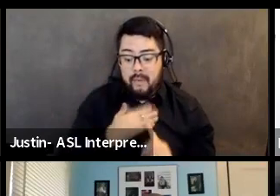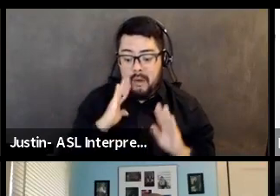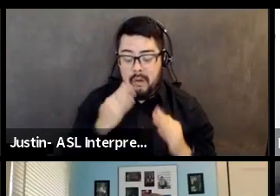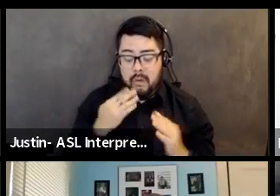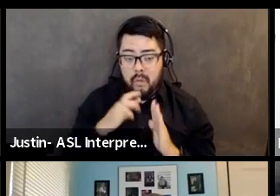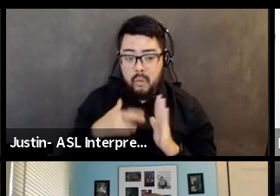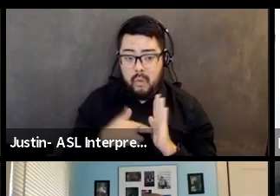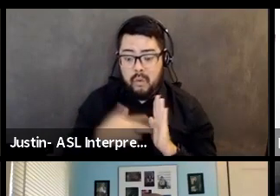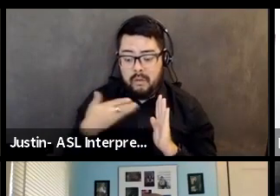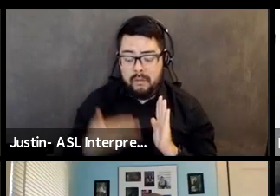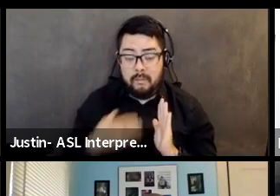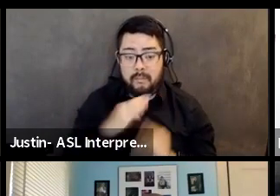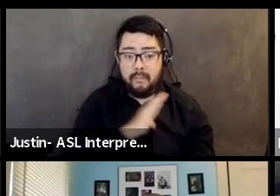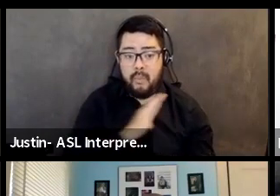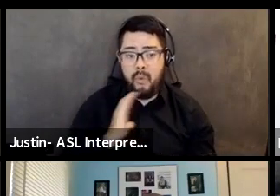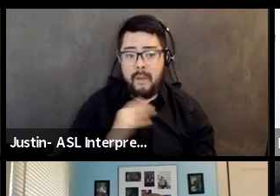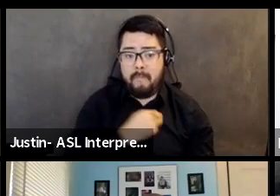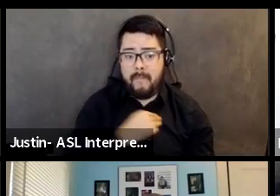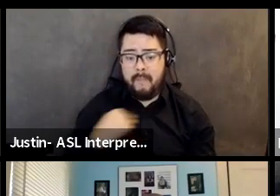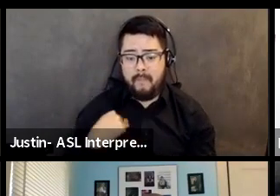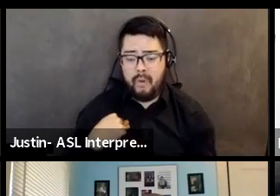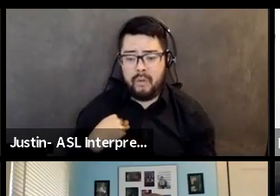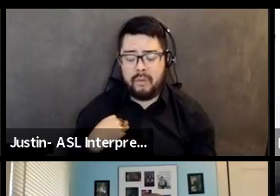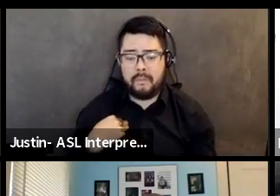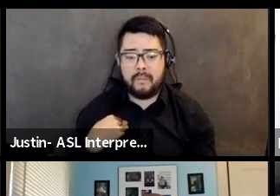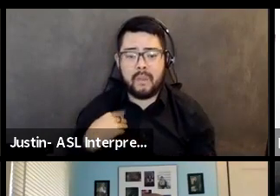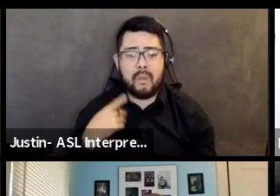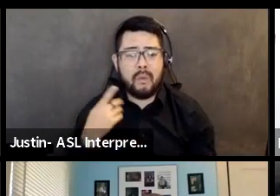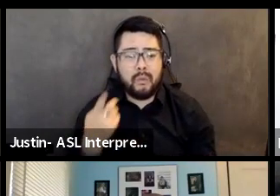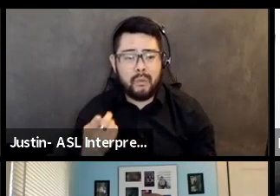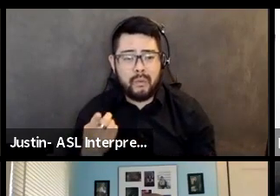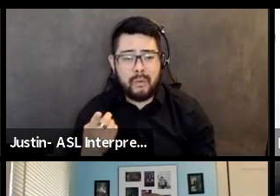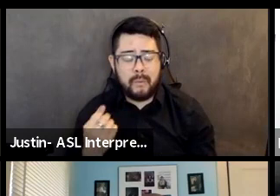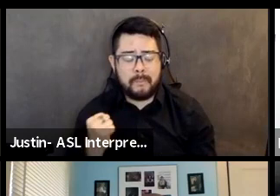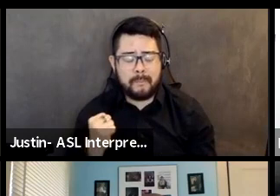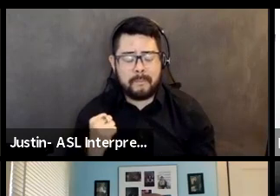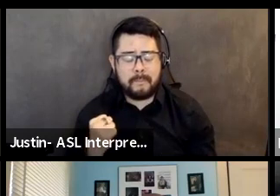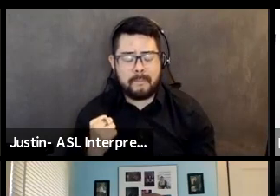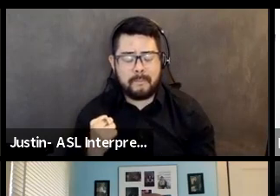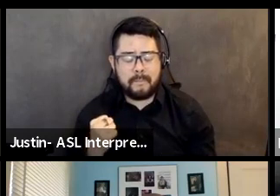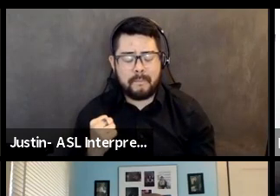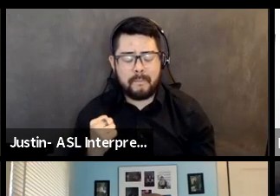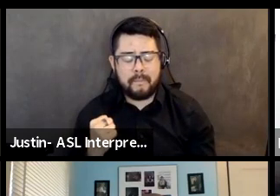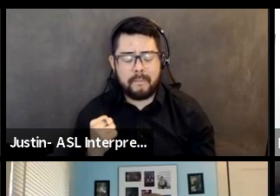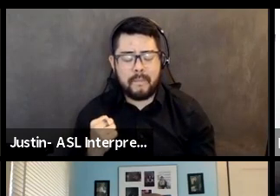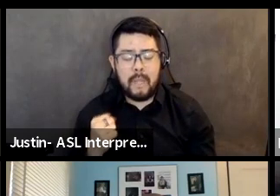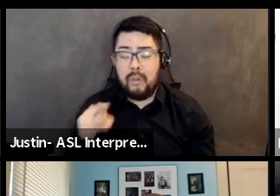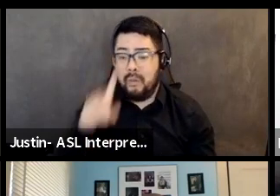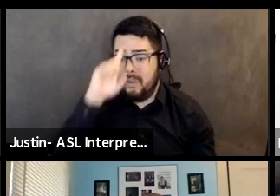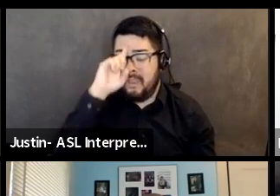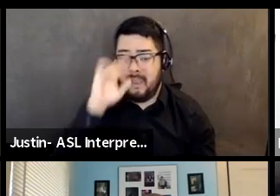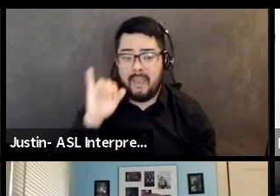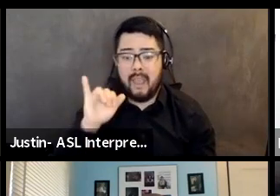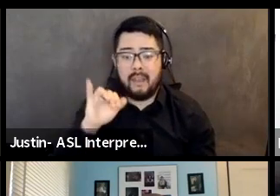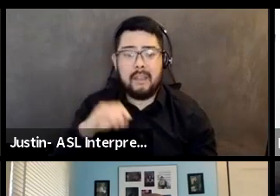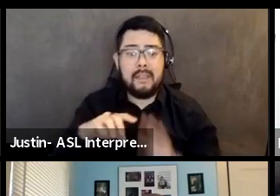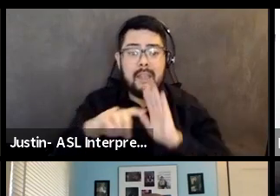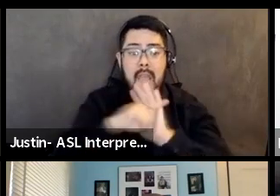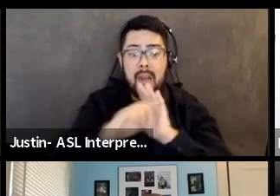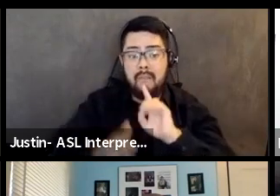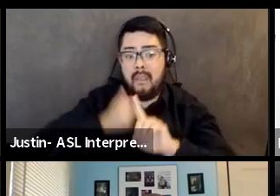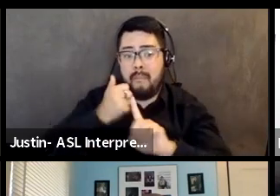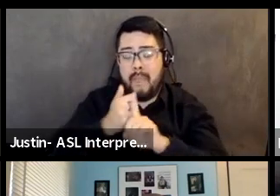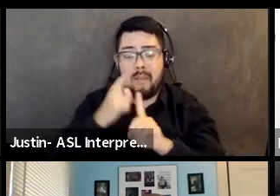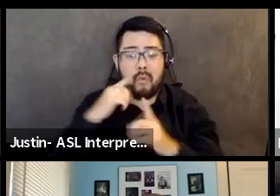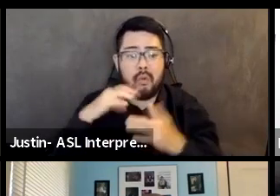members do you don't you think that it that the the the impact that they the negative impact that they have